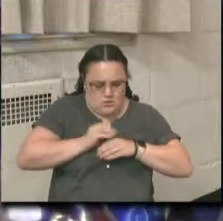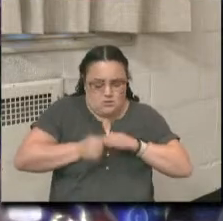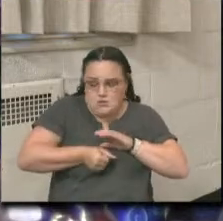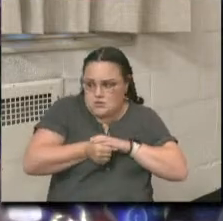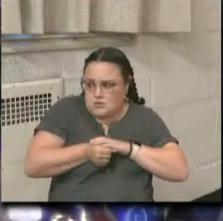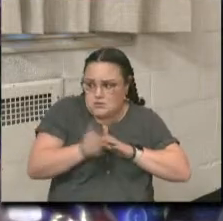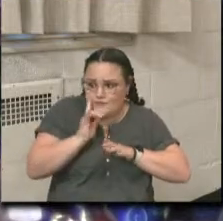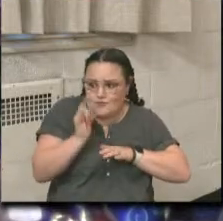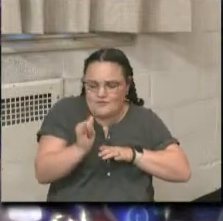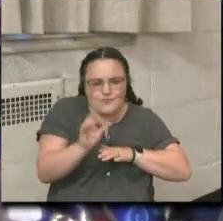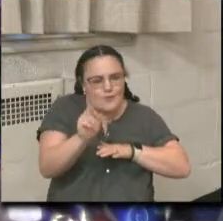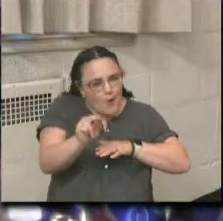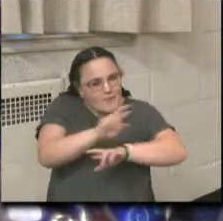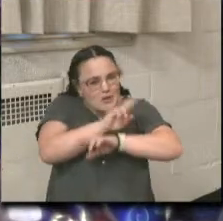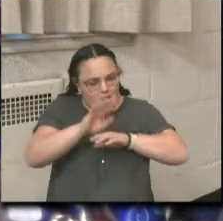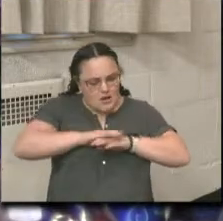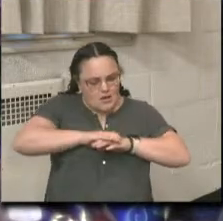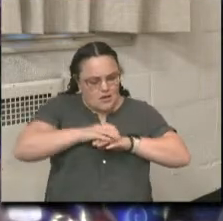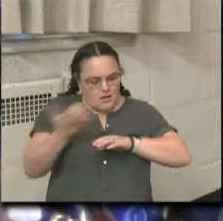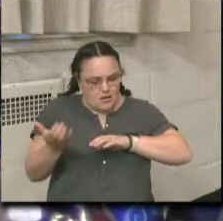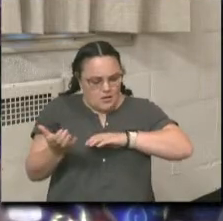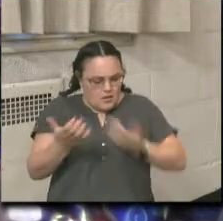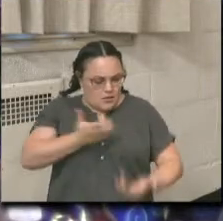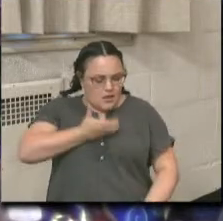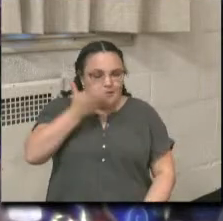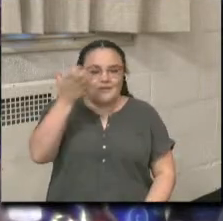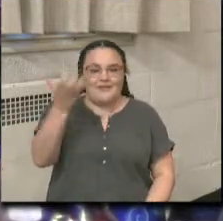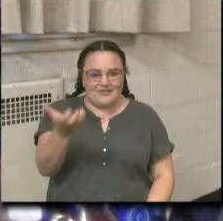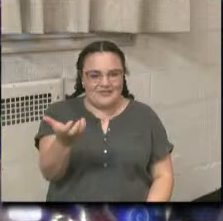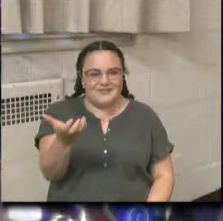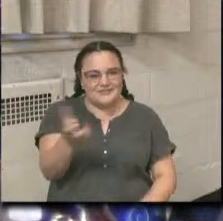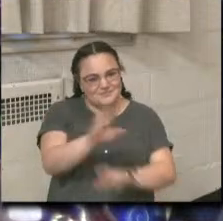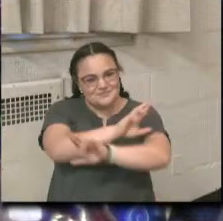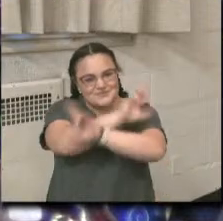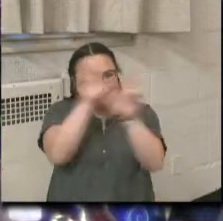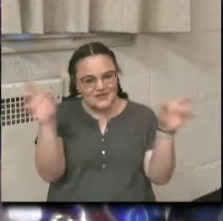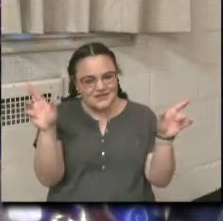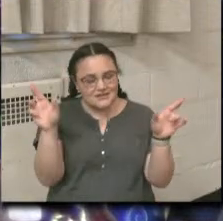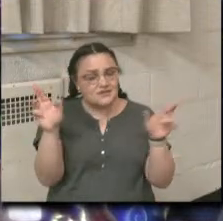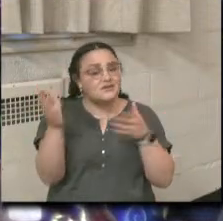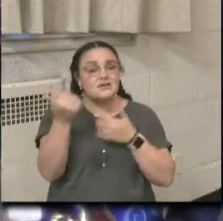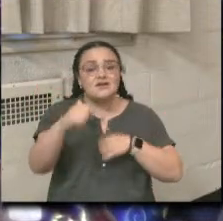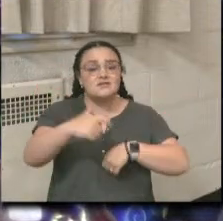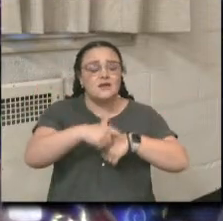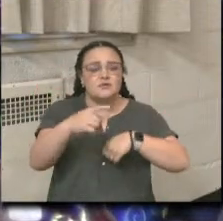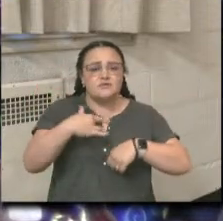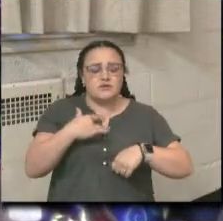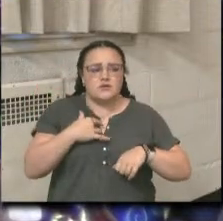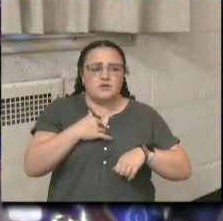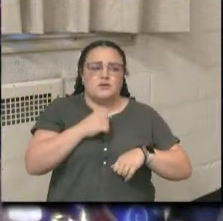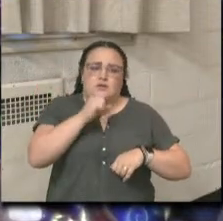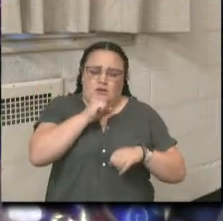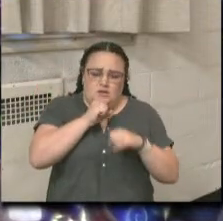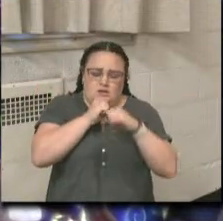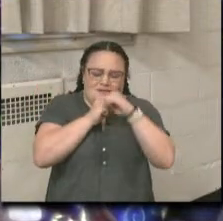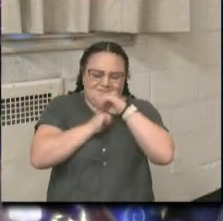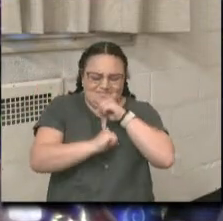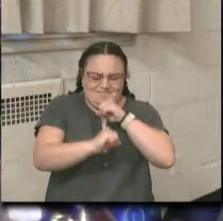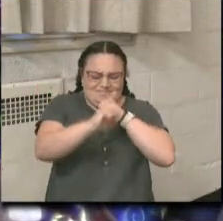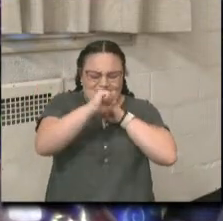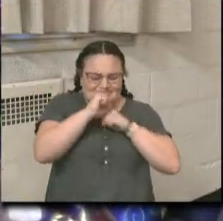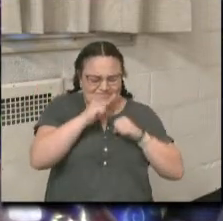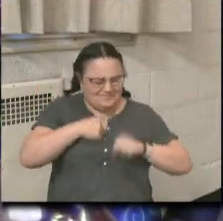true potential. Be resilient through the drying processes of life, knowing that each challenge makes you stronger.